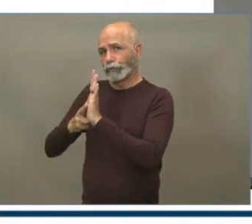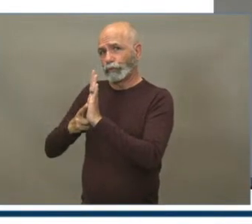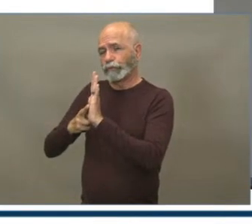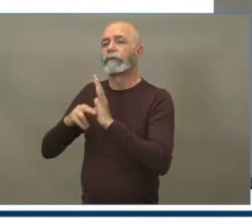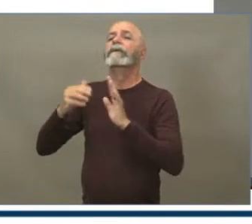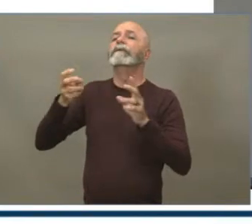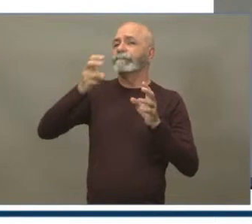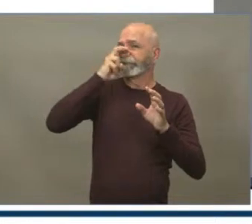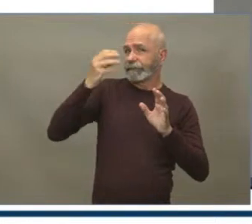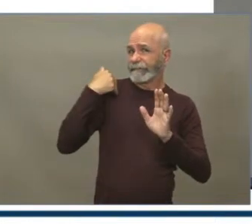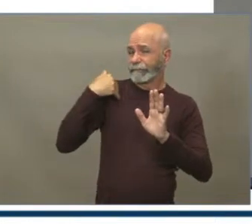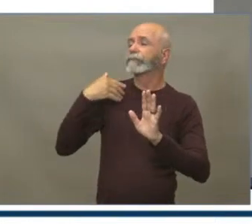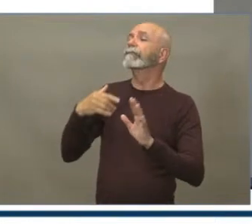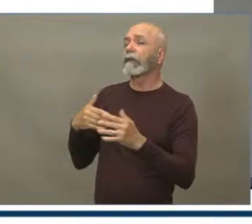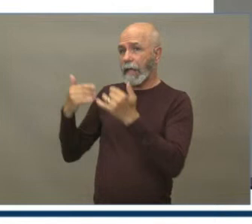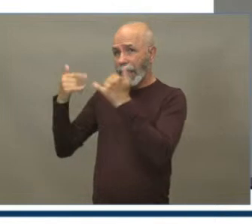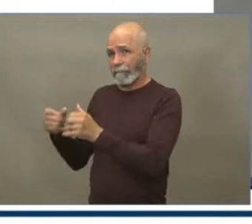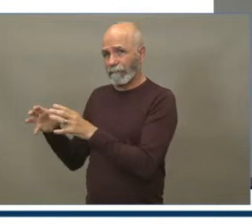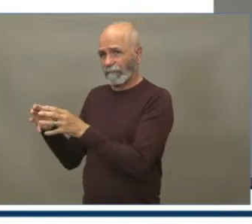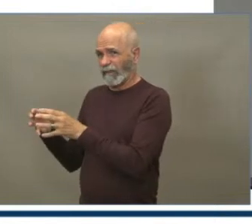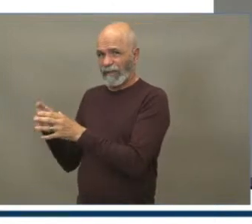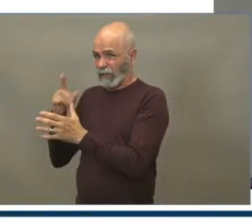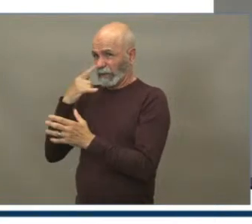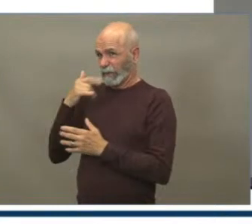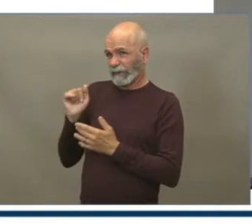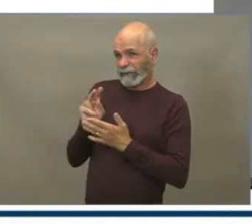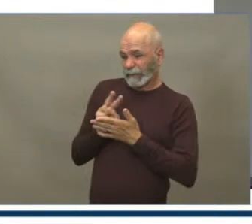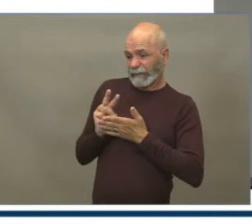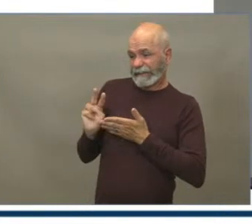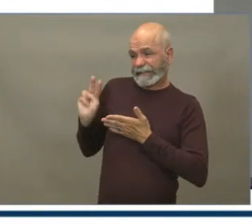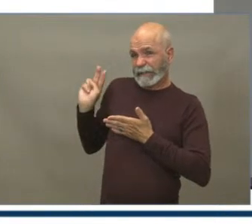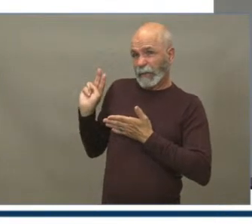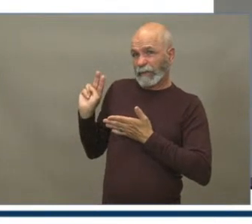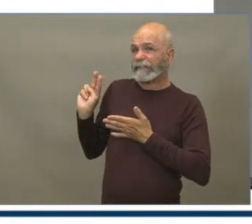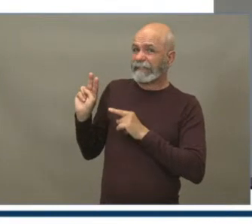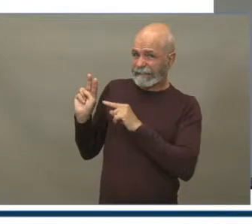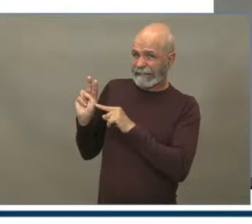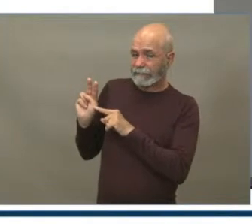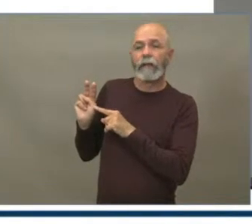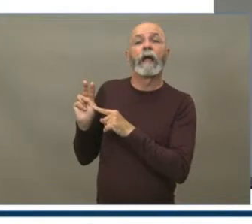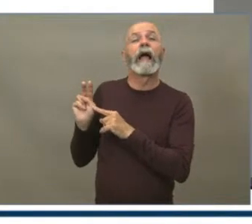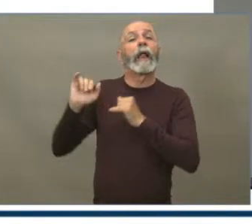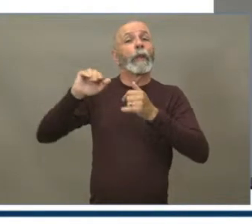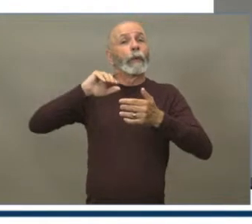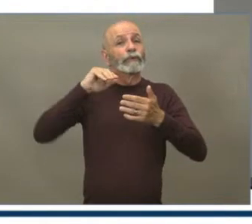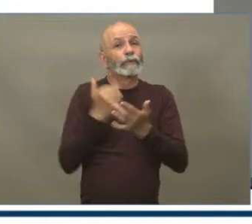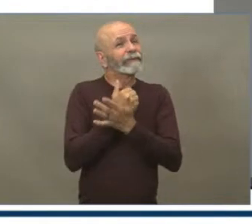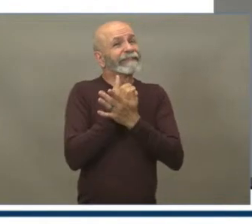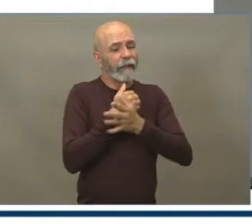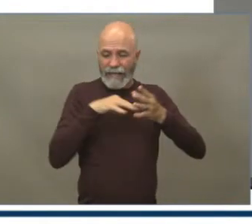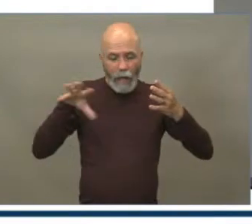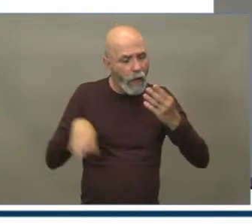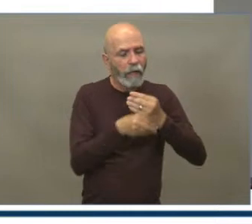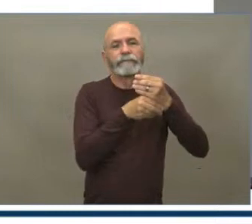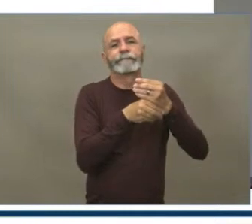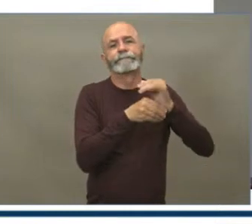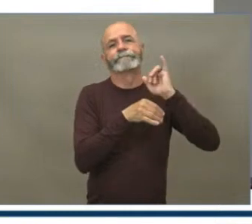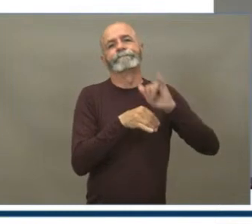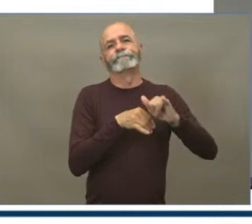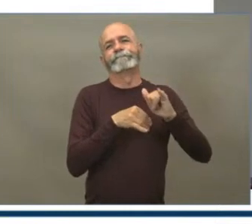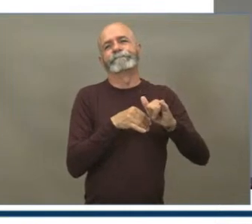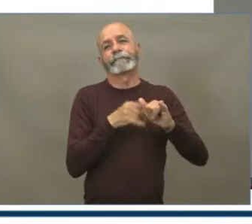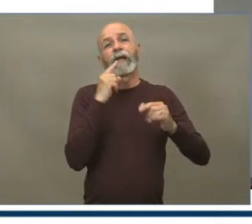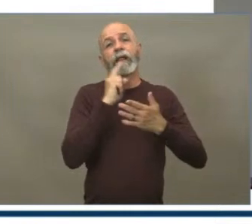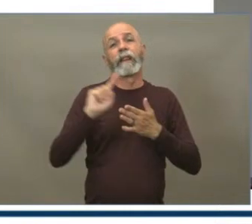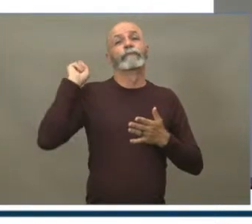2 weeks on that, but we are still certainly seeing new cases coming in. But that number of new cases, that trend over the last week